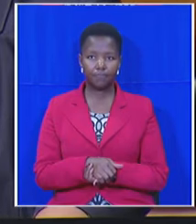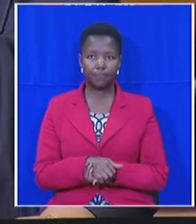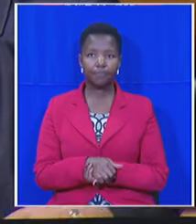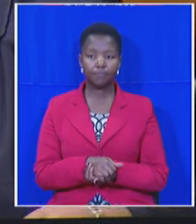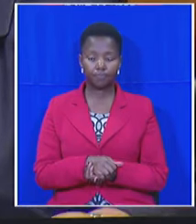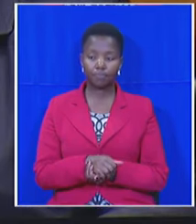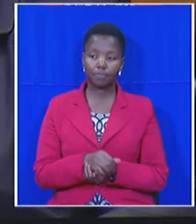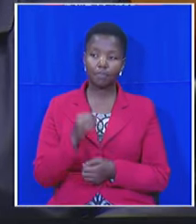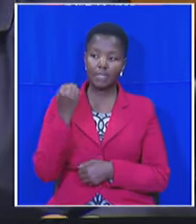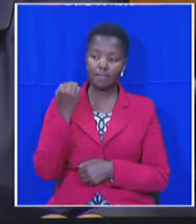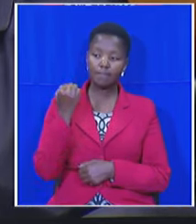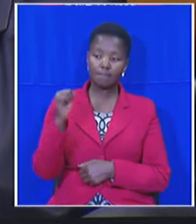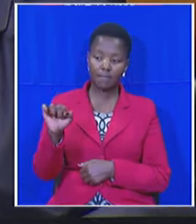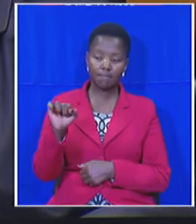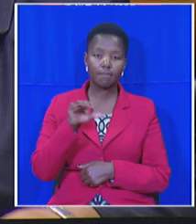Objections